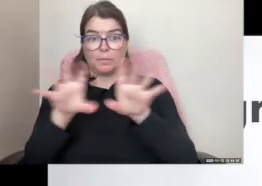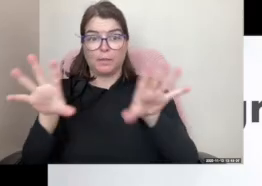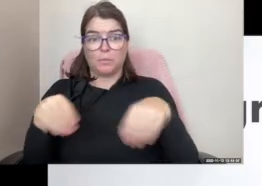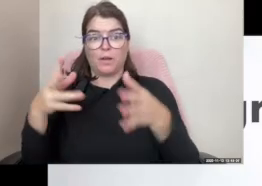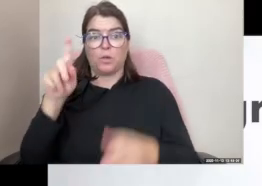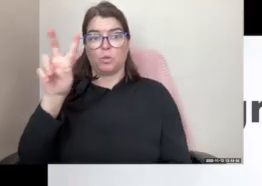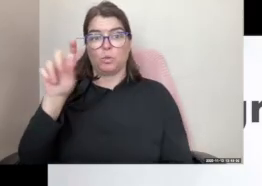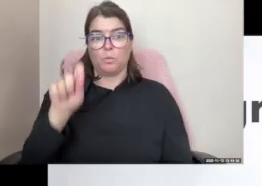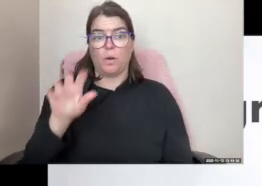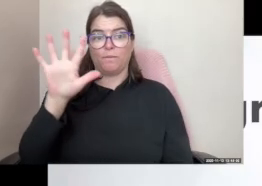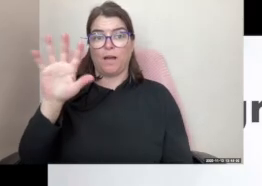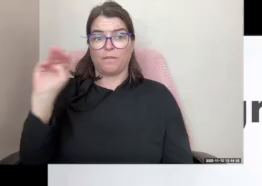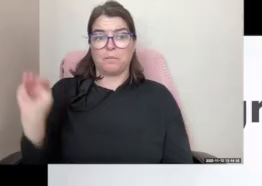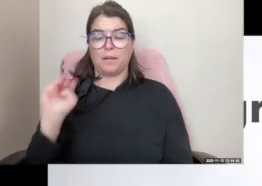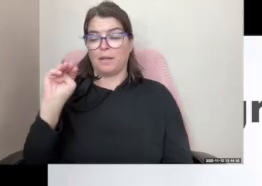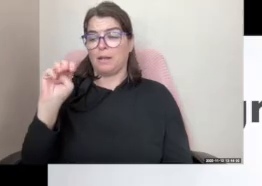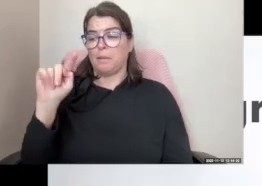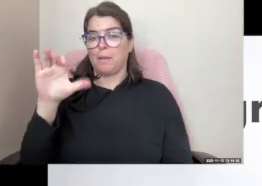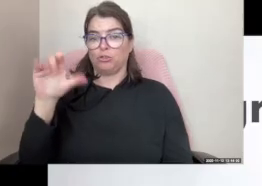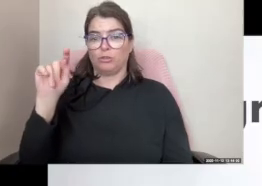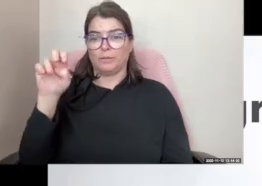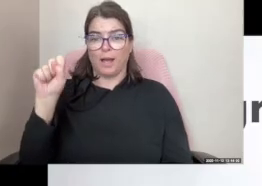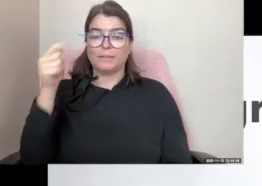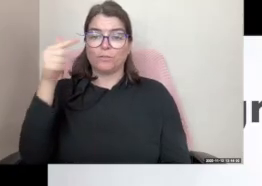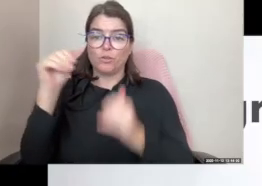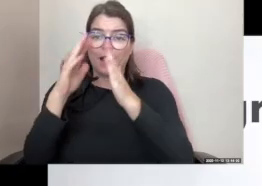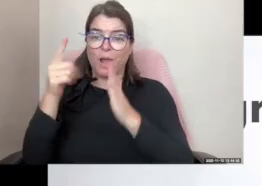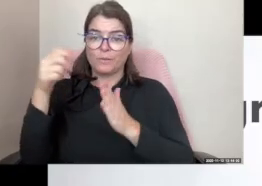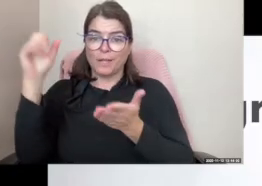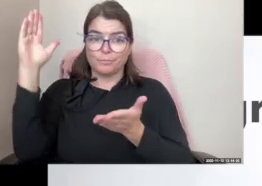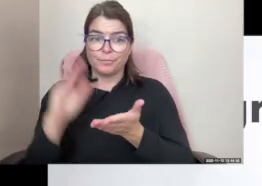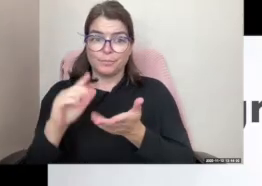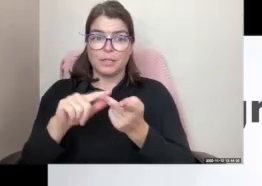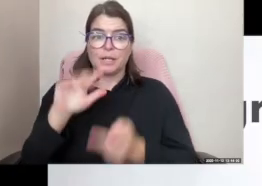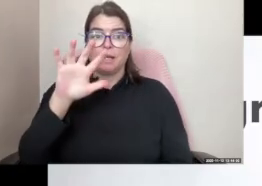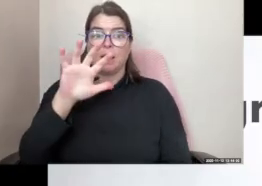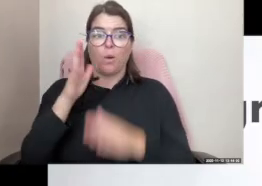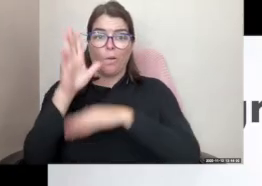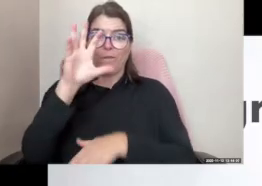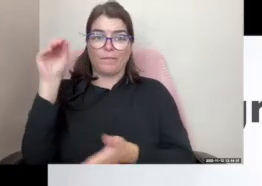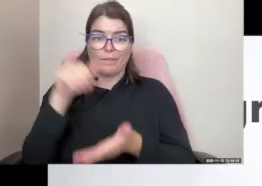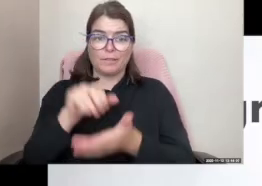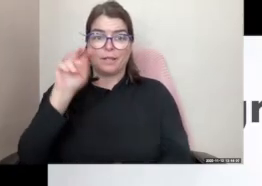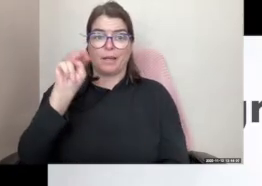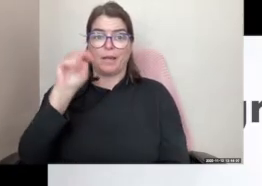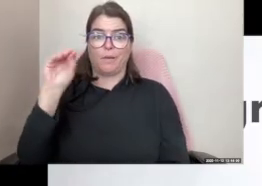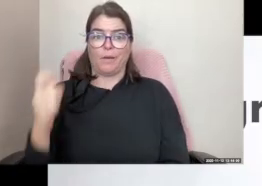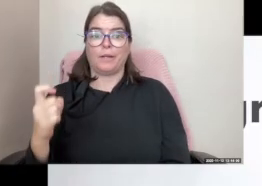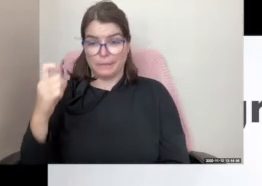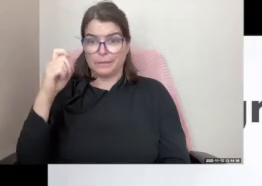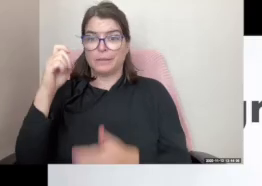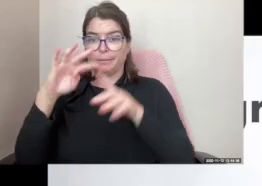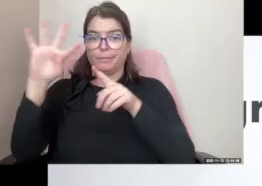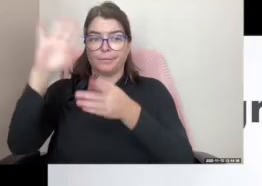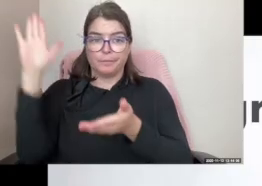Shift, CORE, and HVIP, and Farmer. These vehicle and equipment deployments have provided nearly 2.5 million